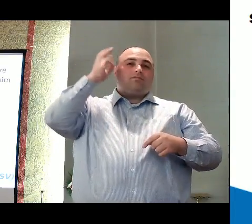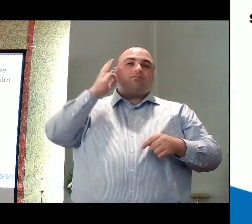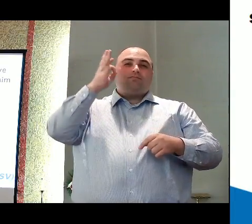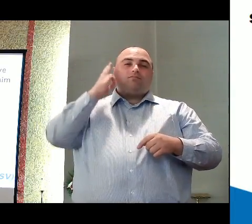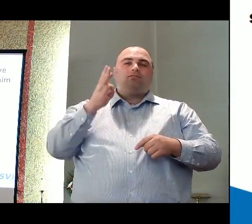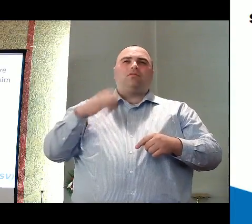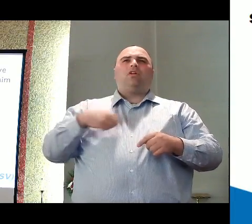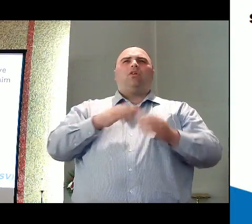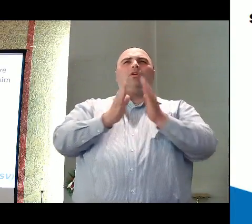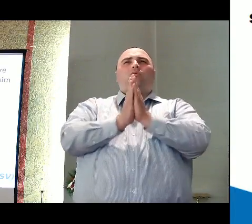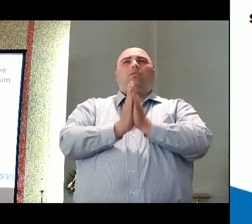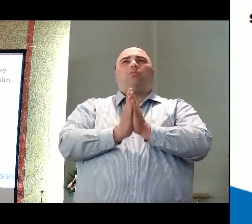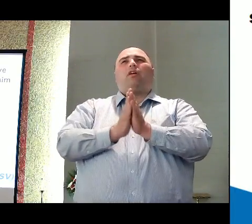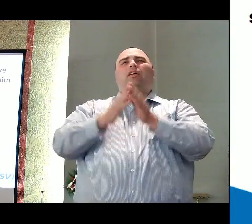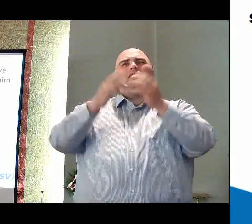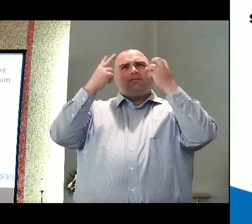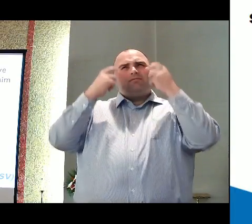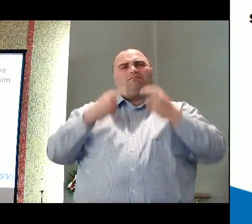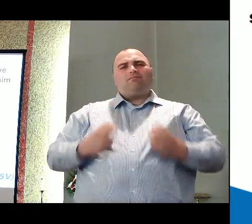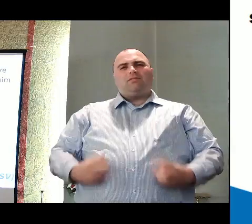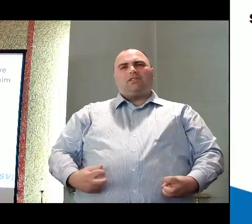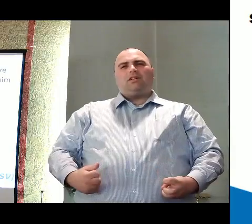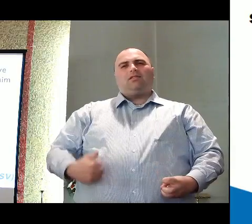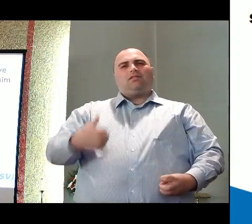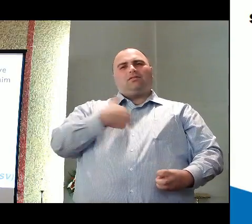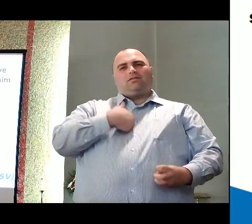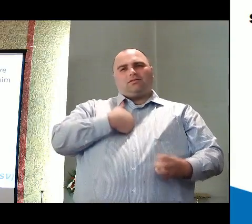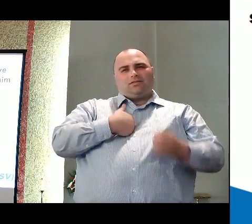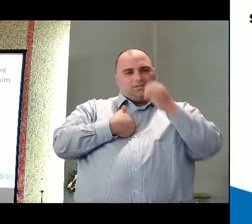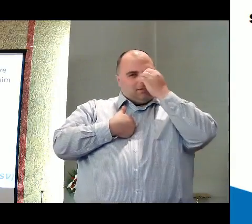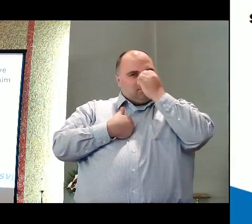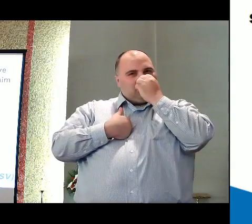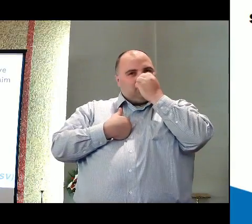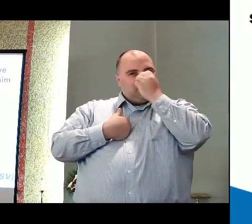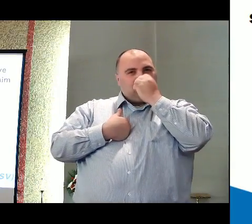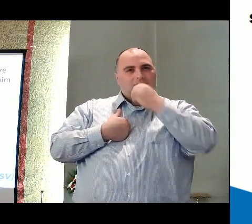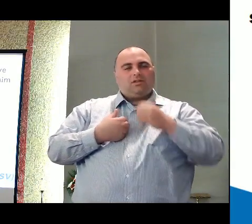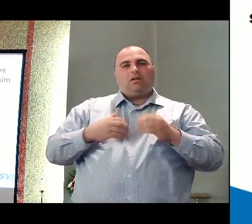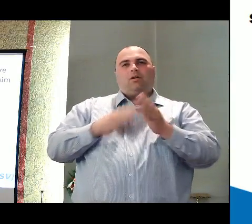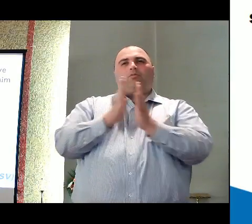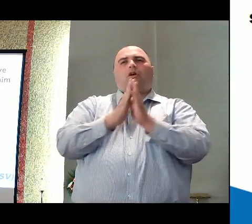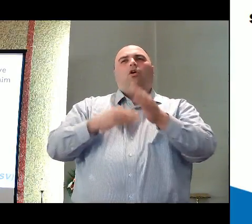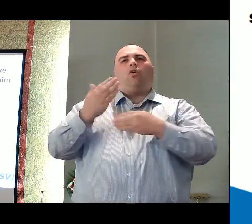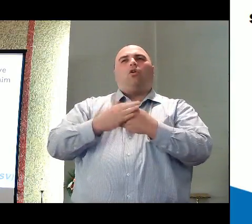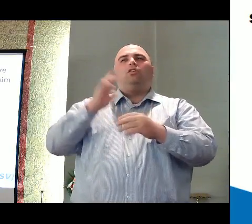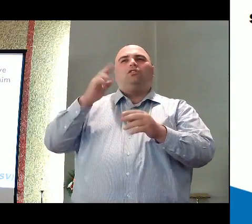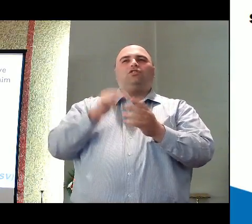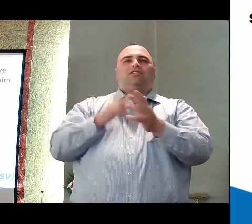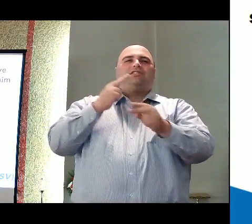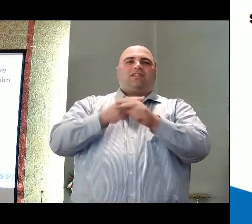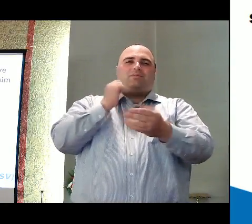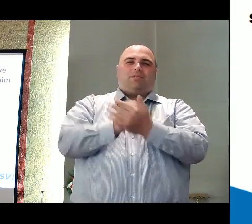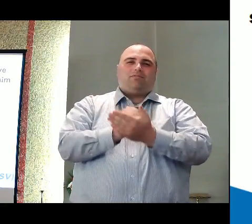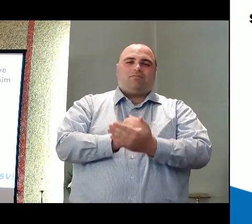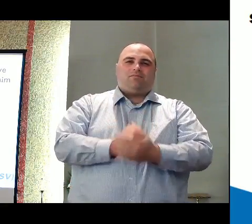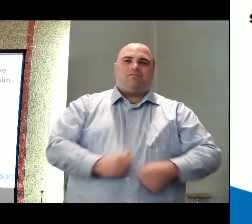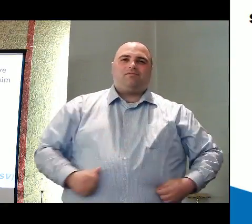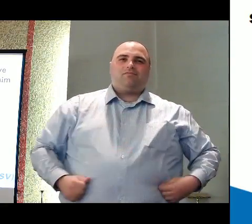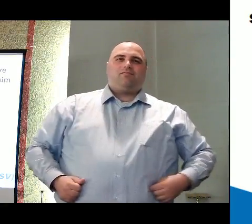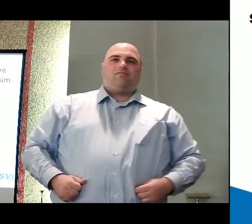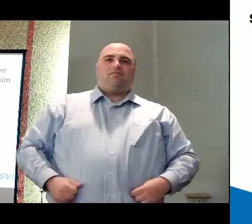we can improve our walk and continue to do that, Lord. It's in your Son's name we pray these things. Amen. Amen.